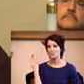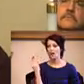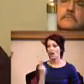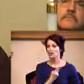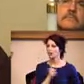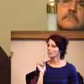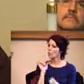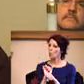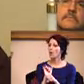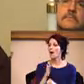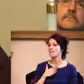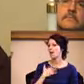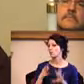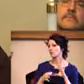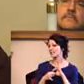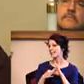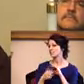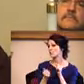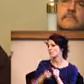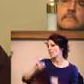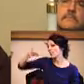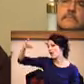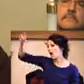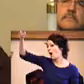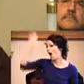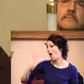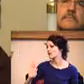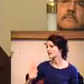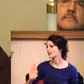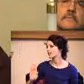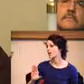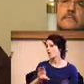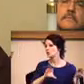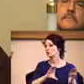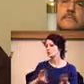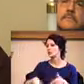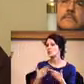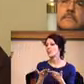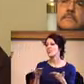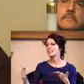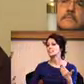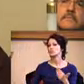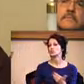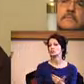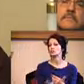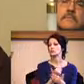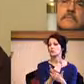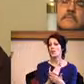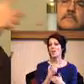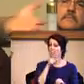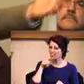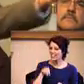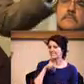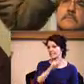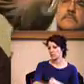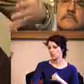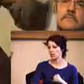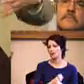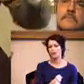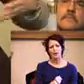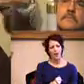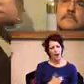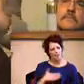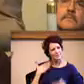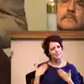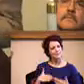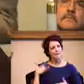my relationship with God I'm going to work on my relationship with God I'm going to do things new this year and I'm delighted that we've chosen